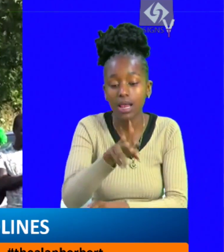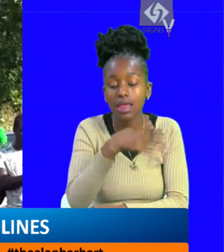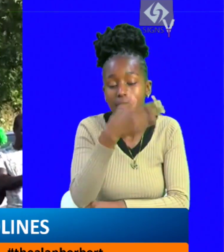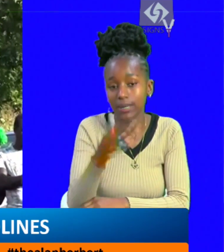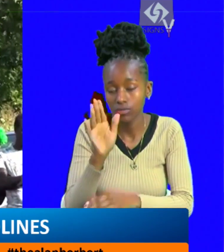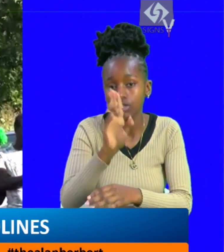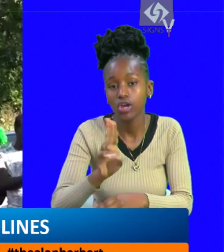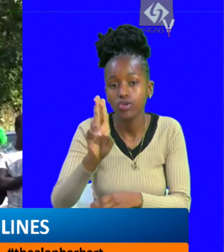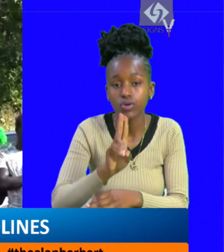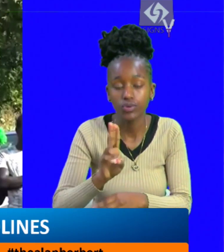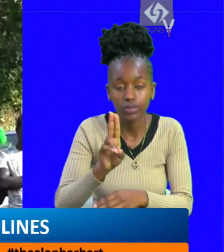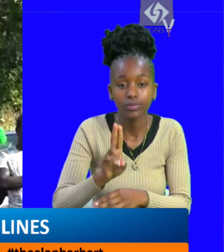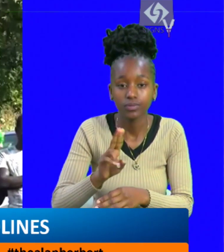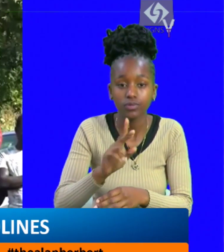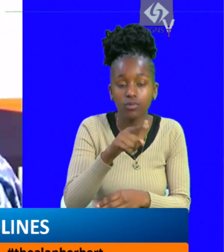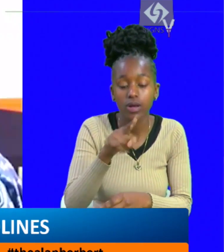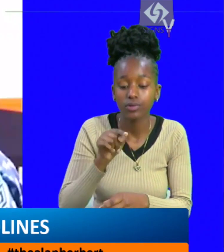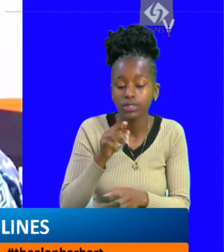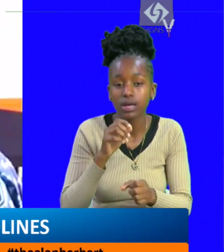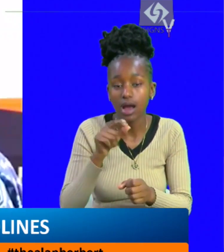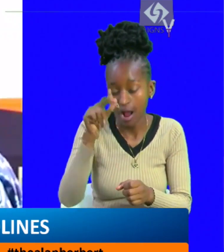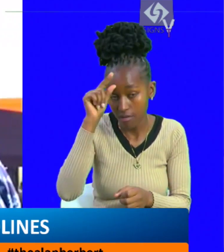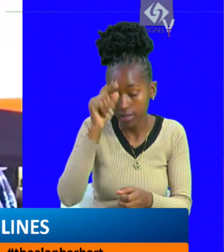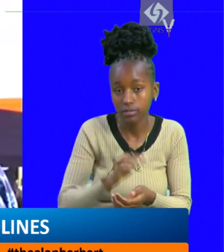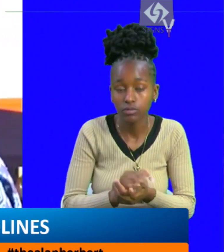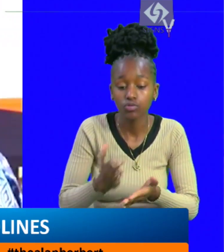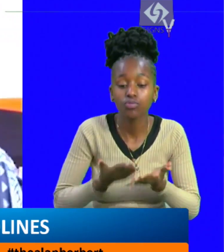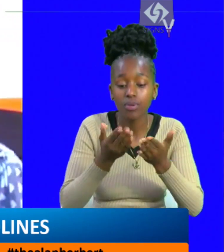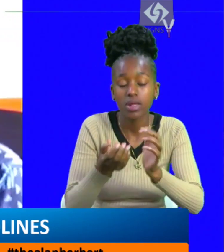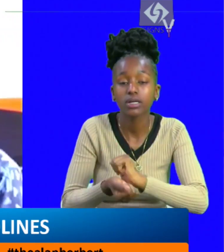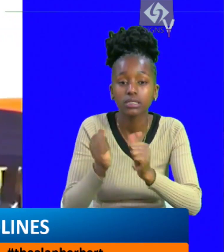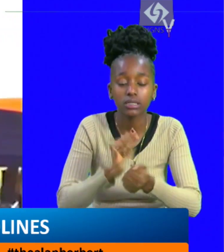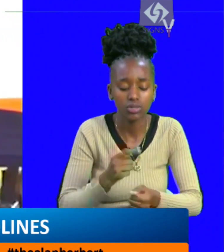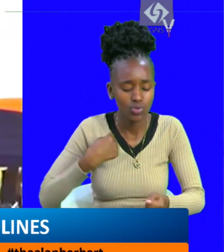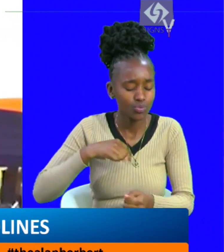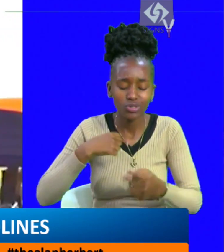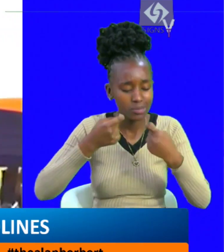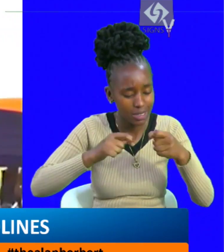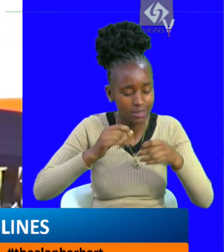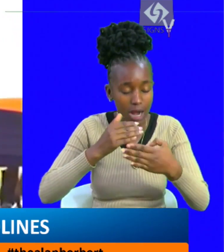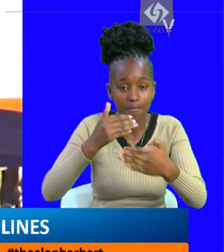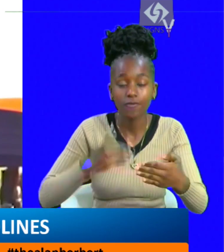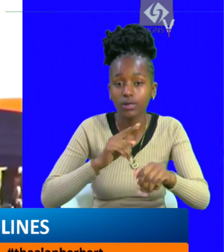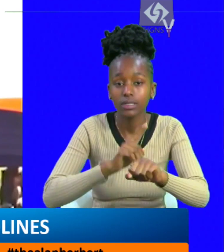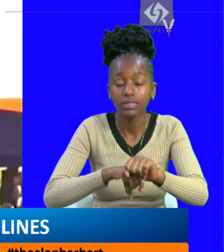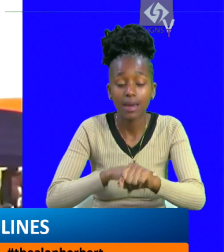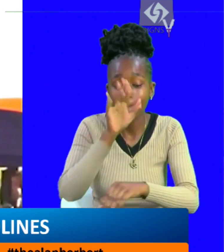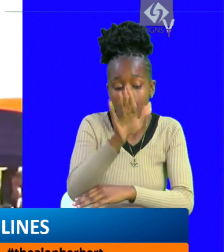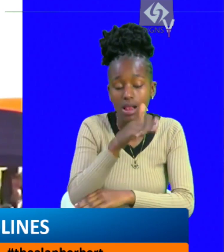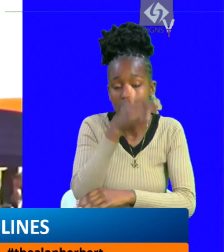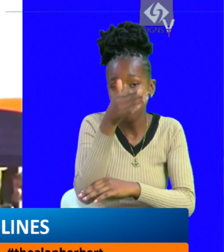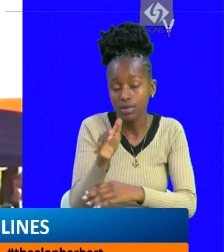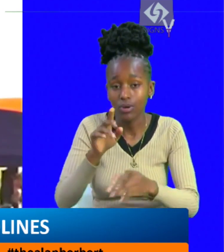a monarchy. Kenya is a republic. So we can decide through extra parliamentary means, through